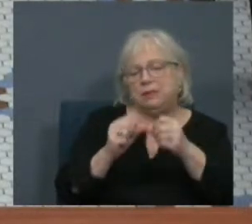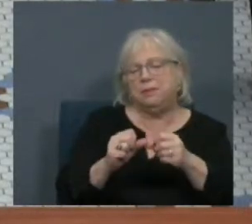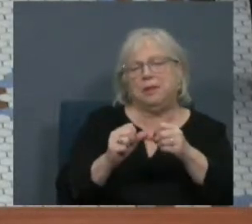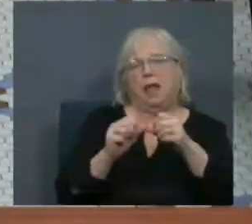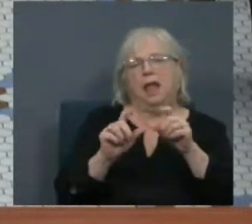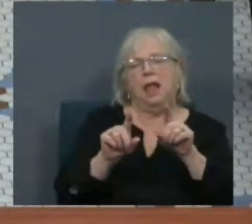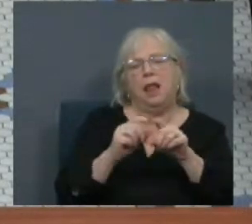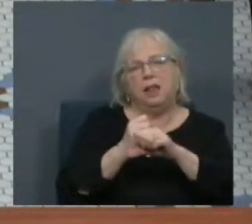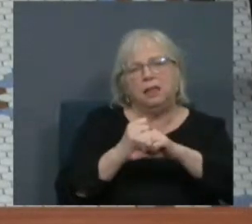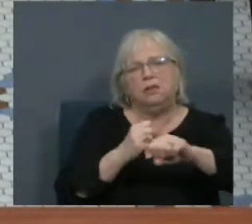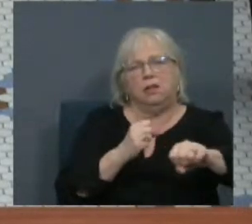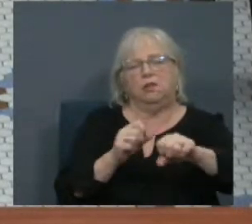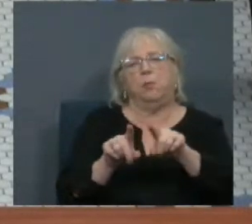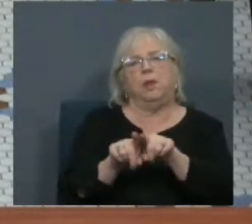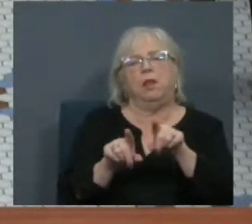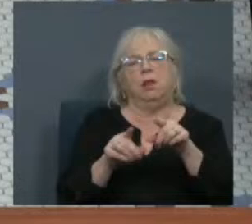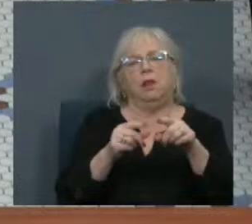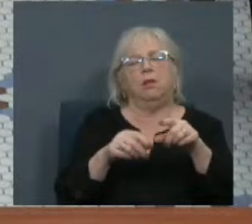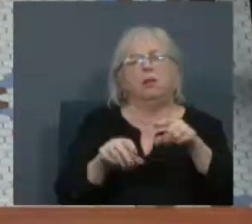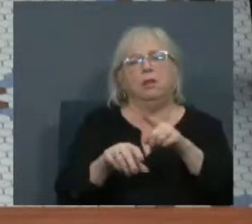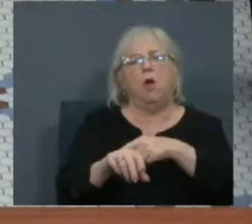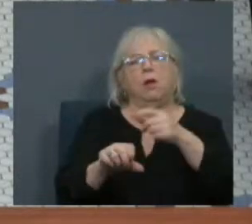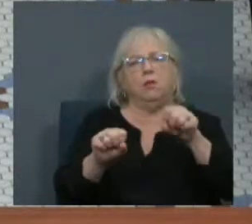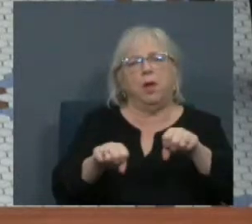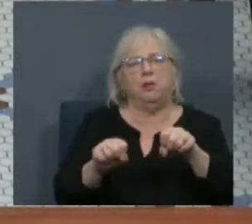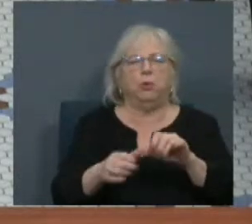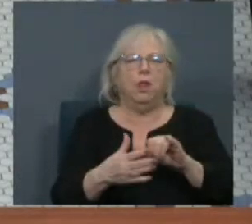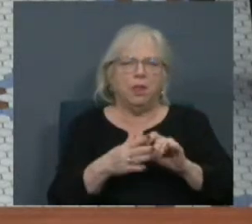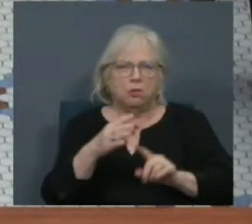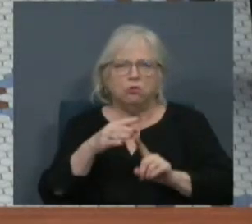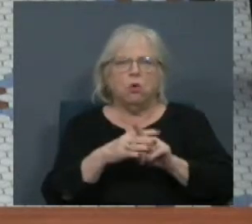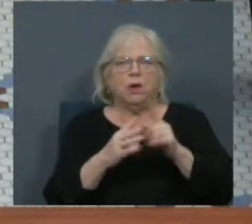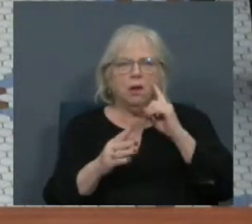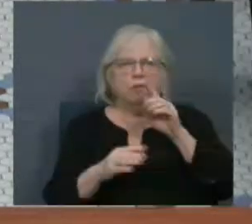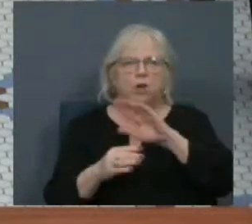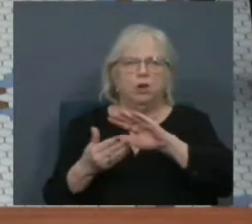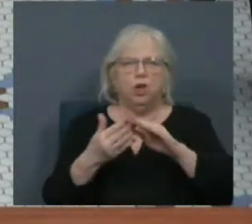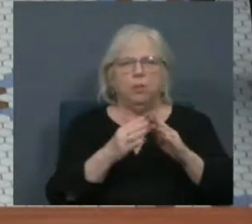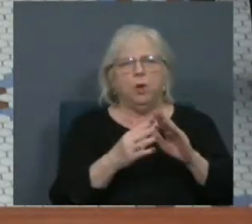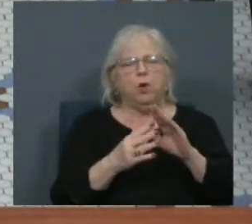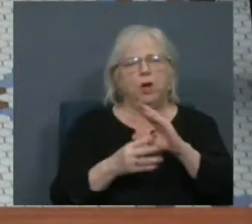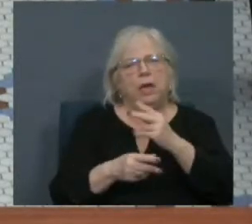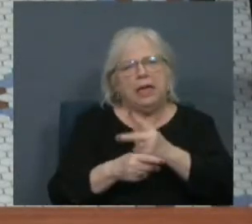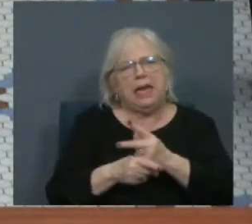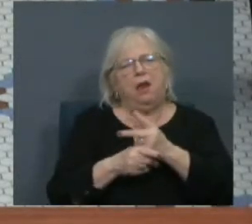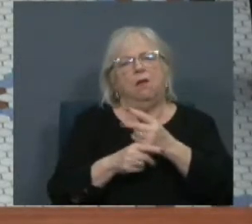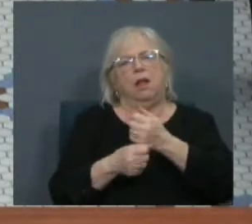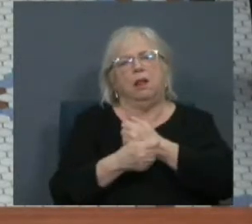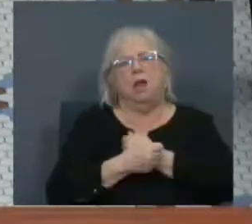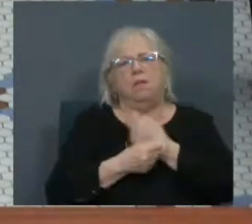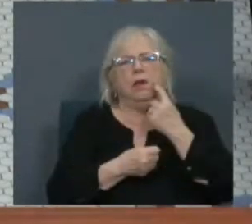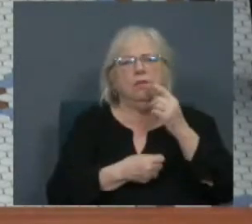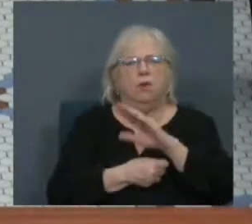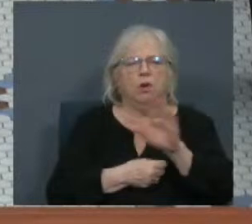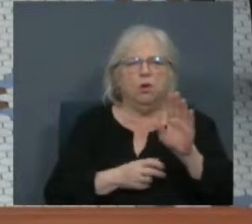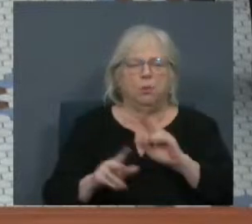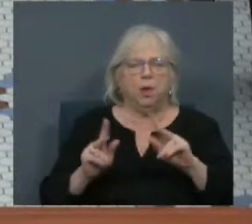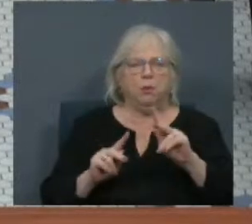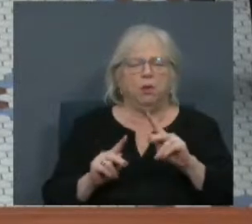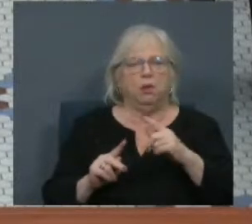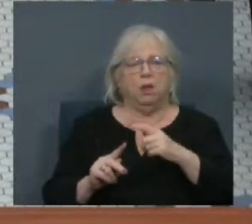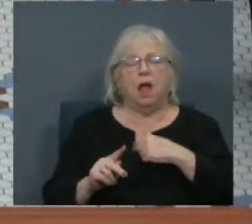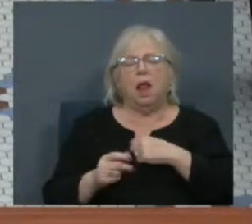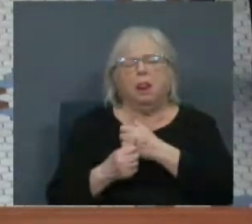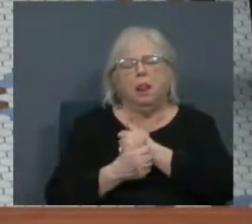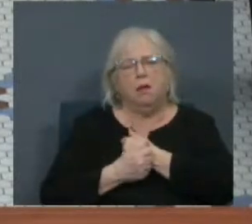To me, that is showing up for your community. That is caring and loving your people. I care and I love the